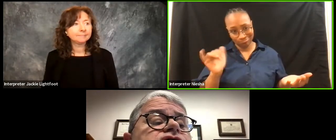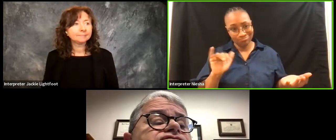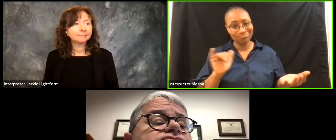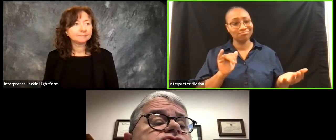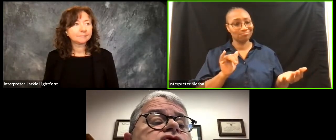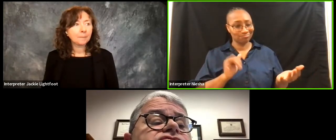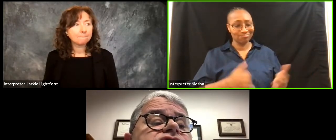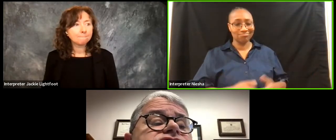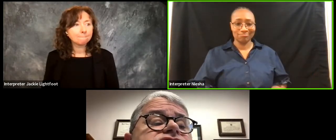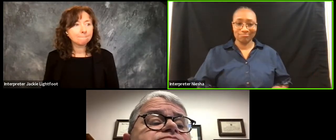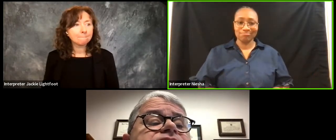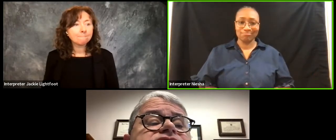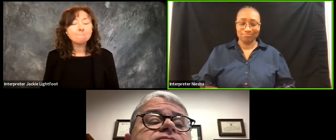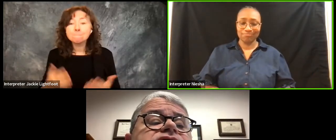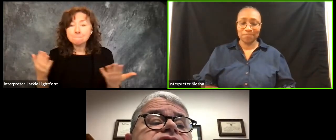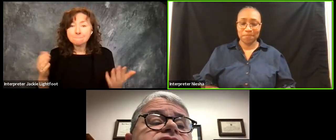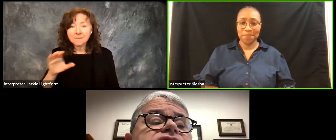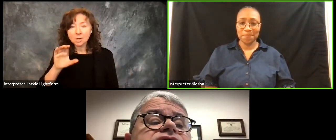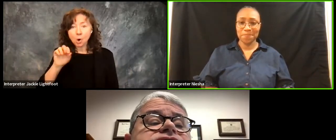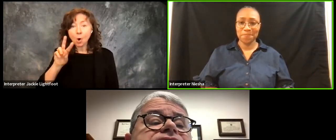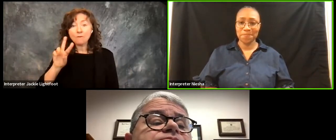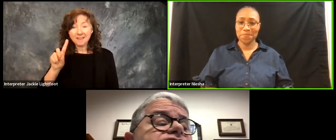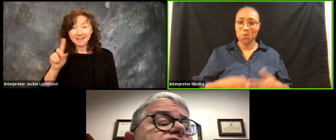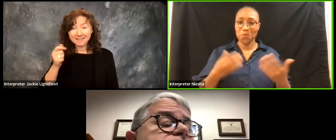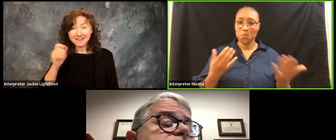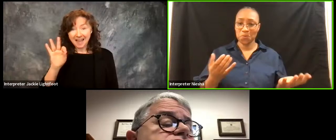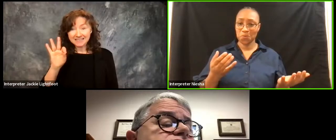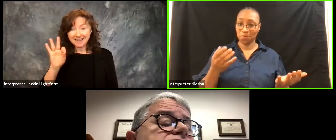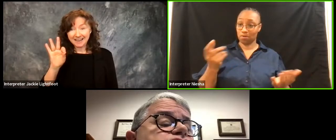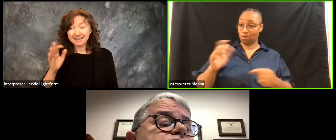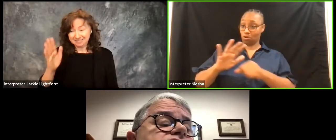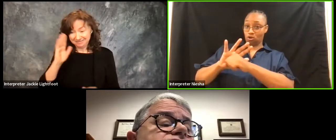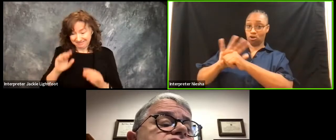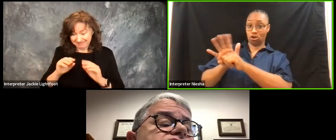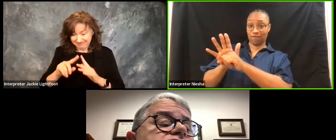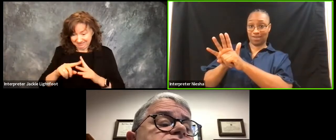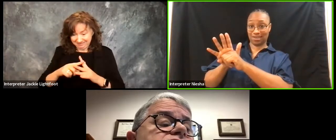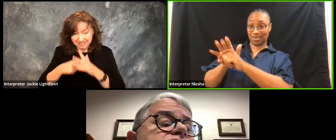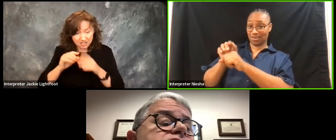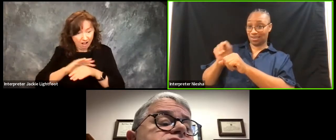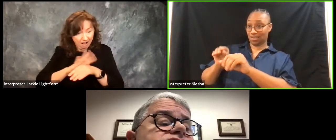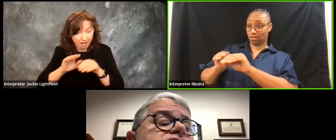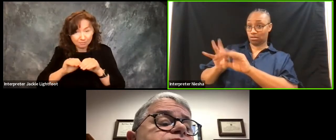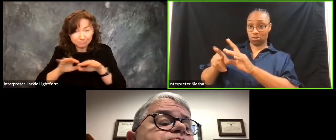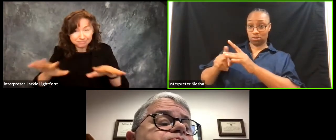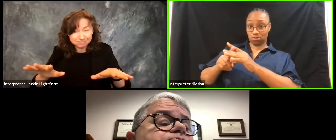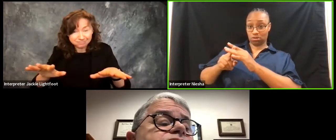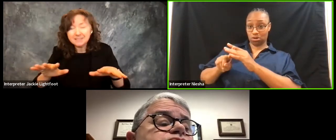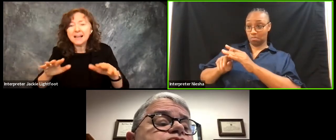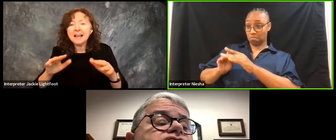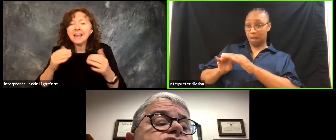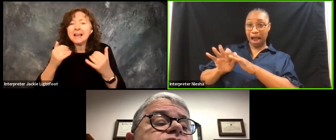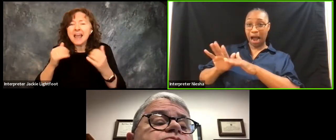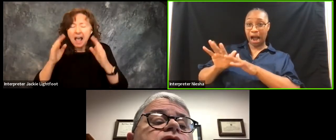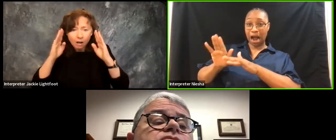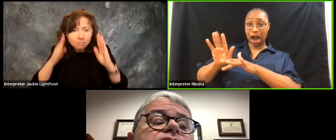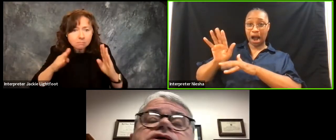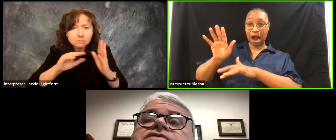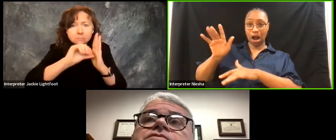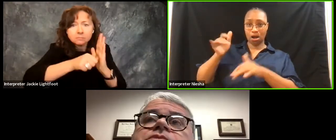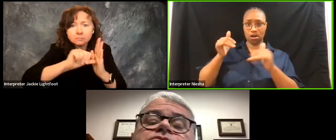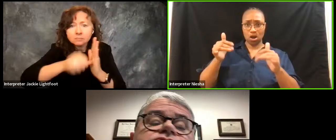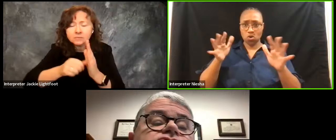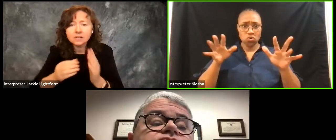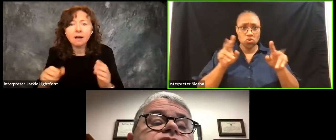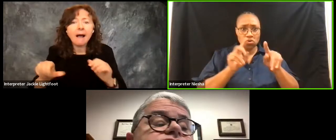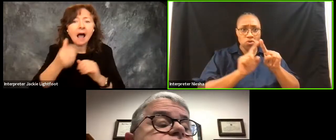Interestingly enough, COVID-19 pandemic has amplified other aspects of healthcare that it is proving to be problematic